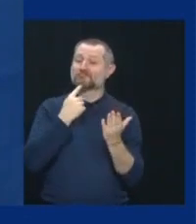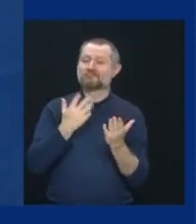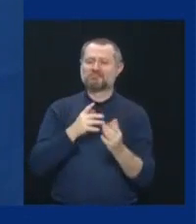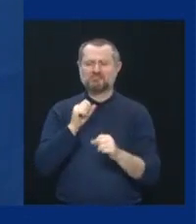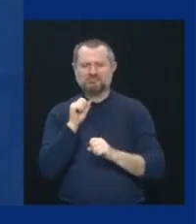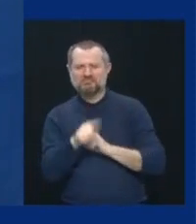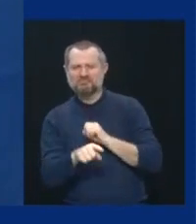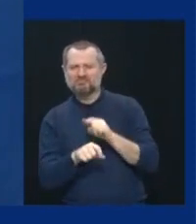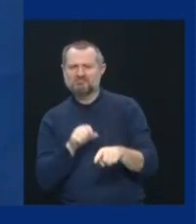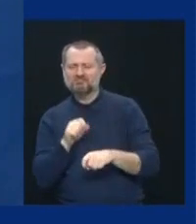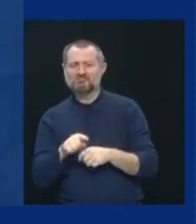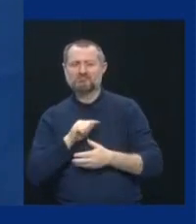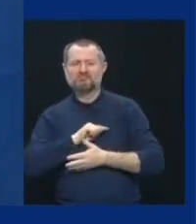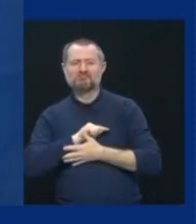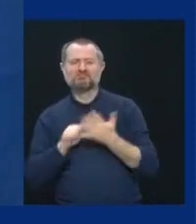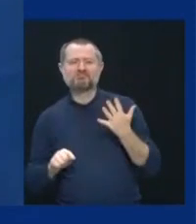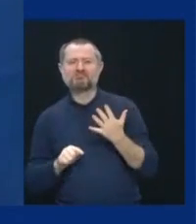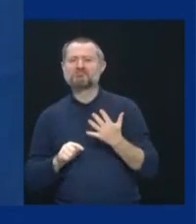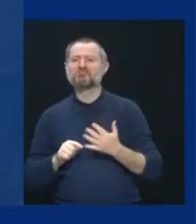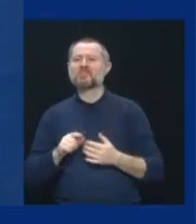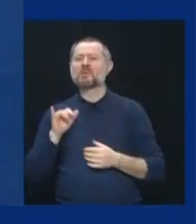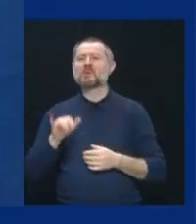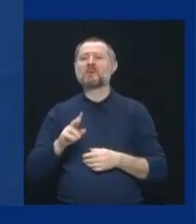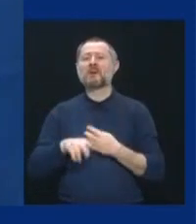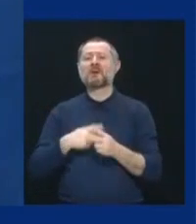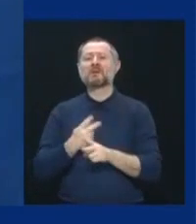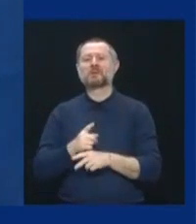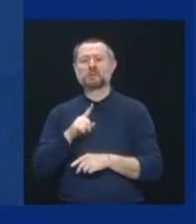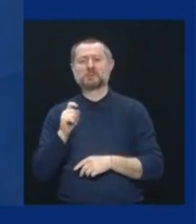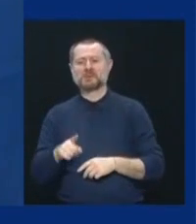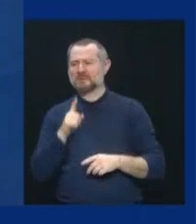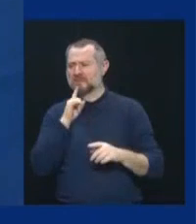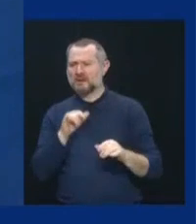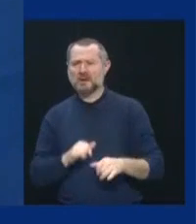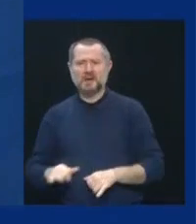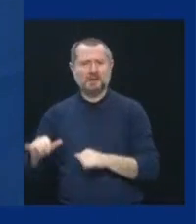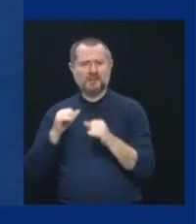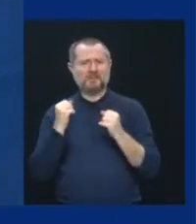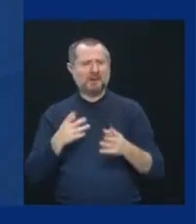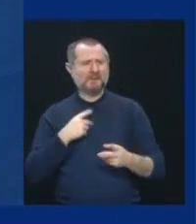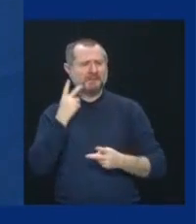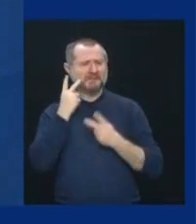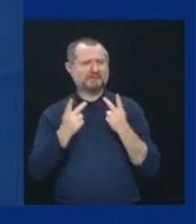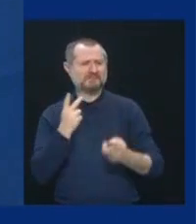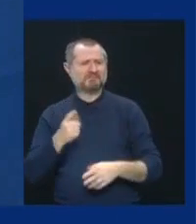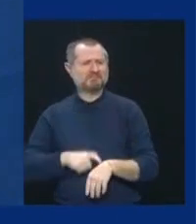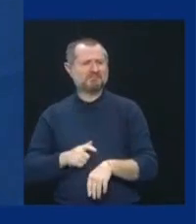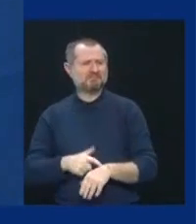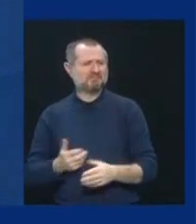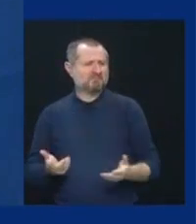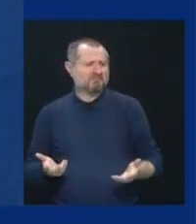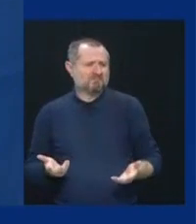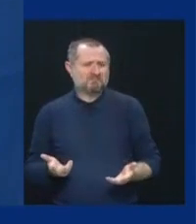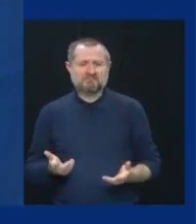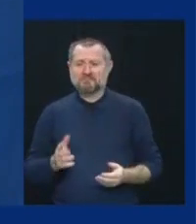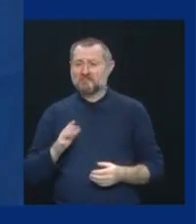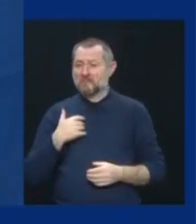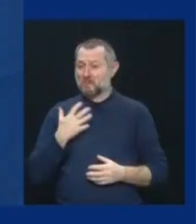questions, which frankly are commonly asked questions. I've received them a number of times. So I just want to make